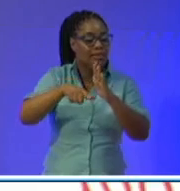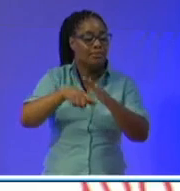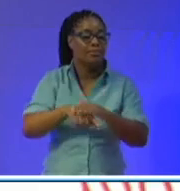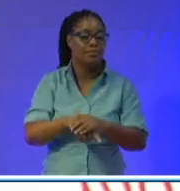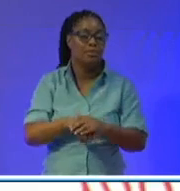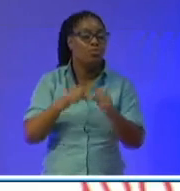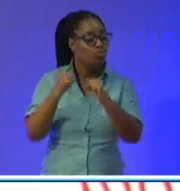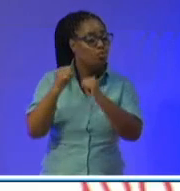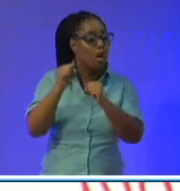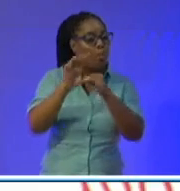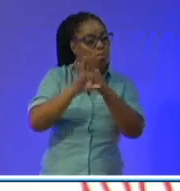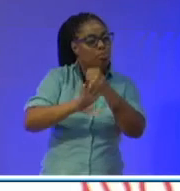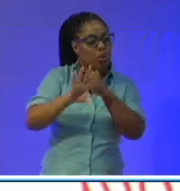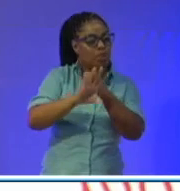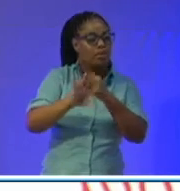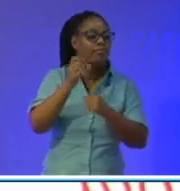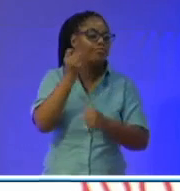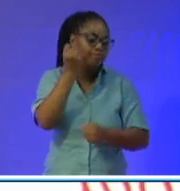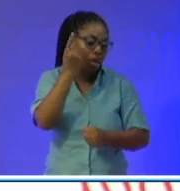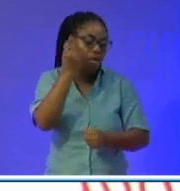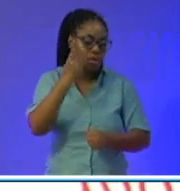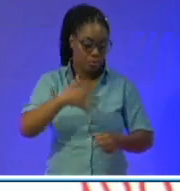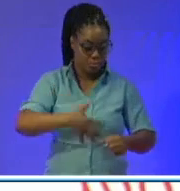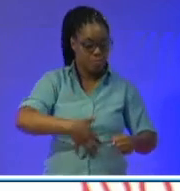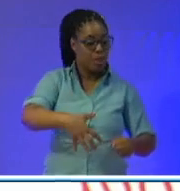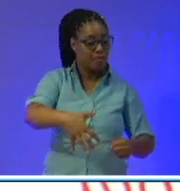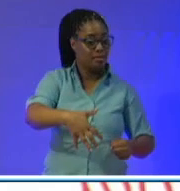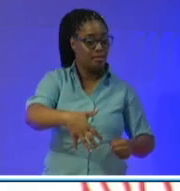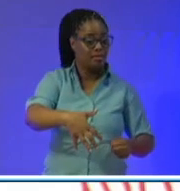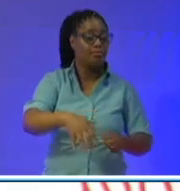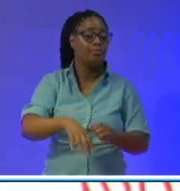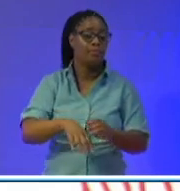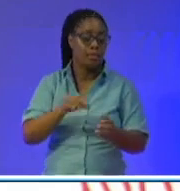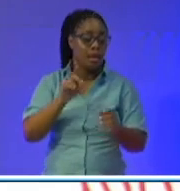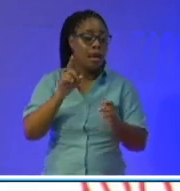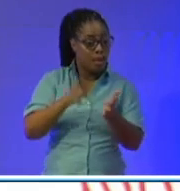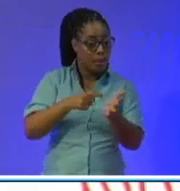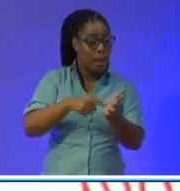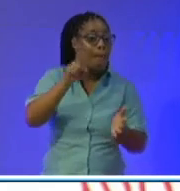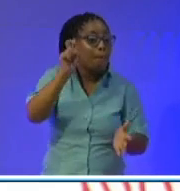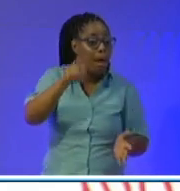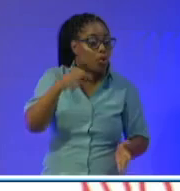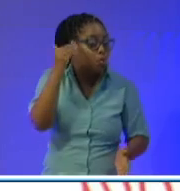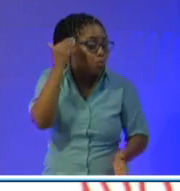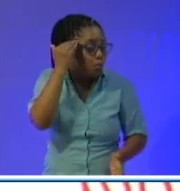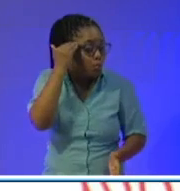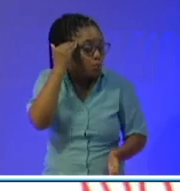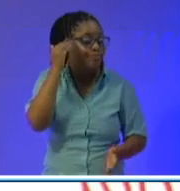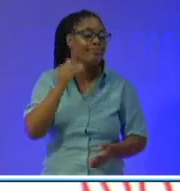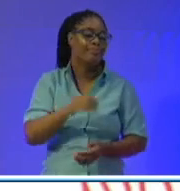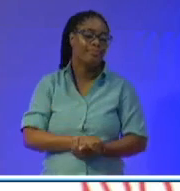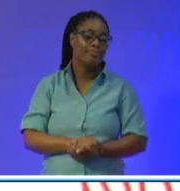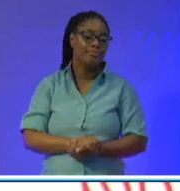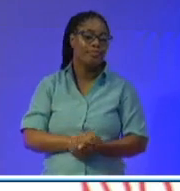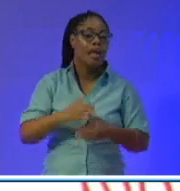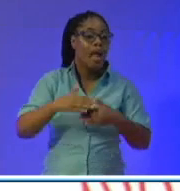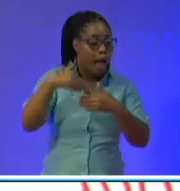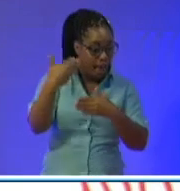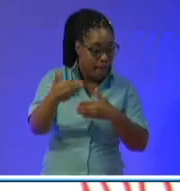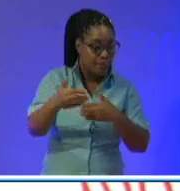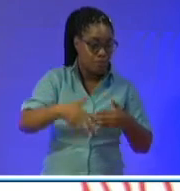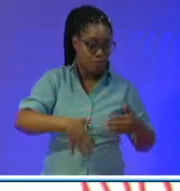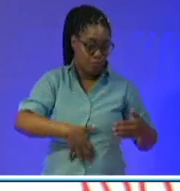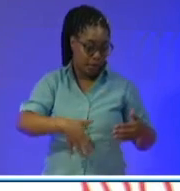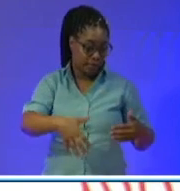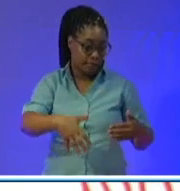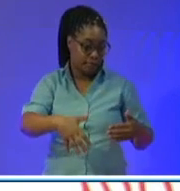setting, where, especially in the second half of pregnancy, we are seeing more and more women getting